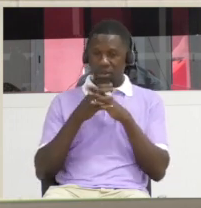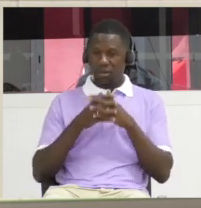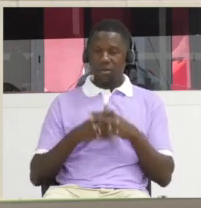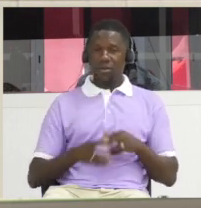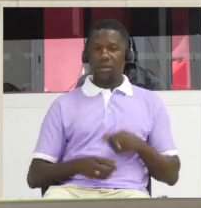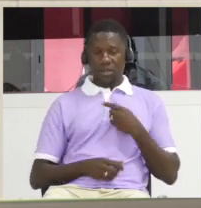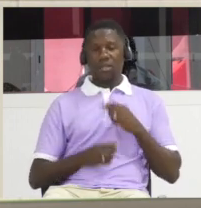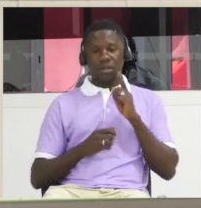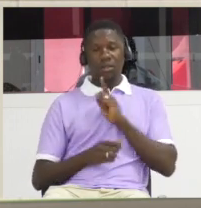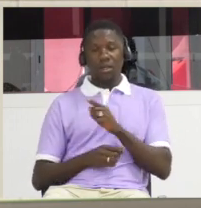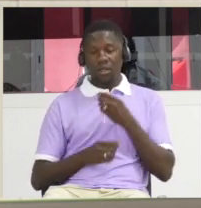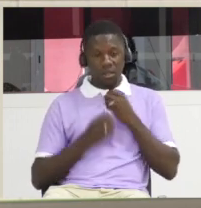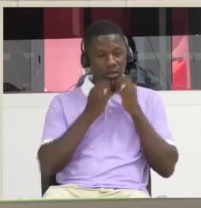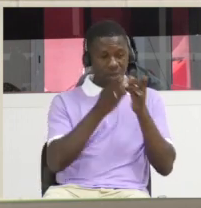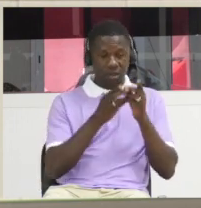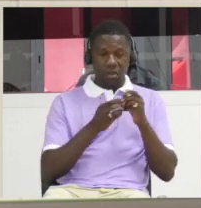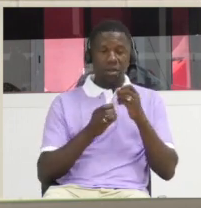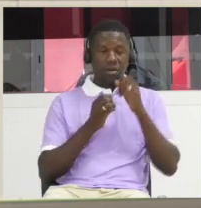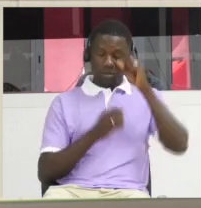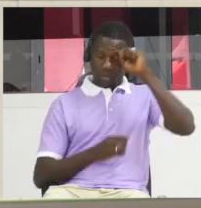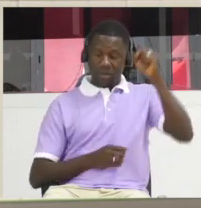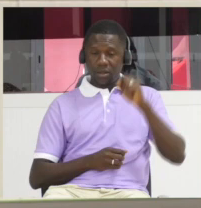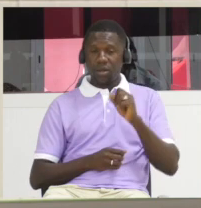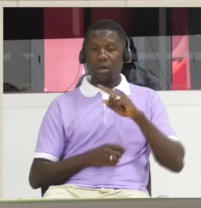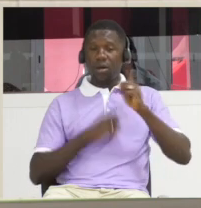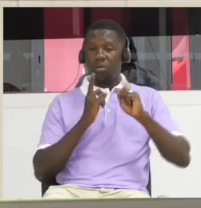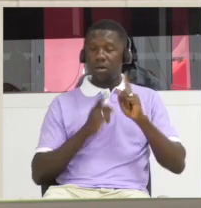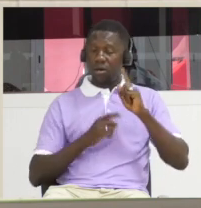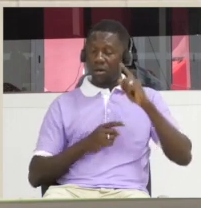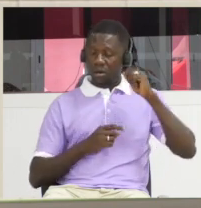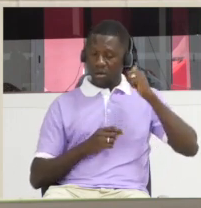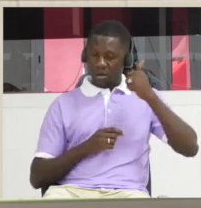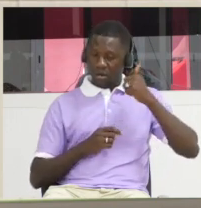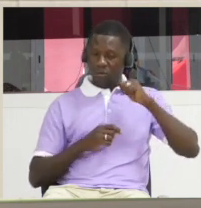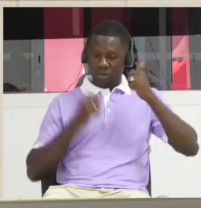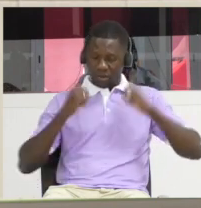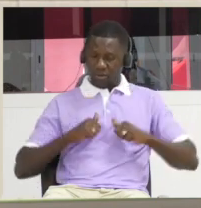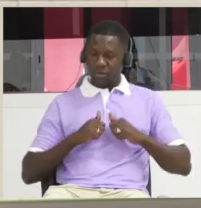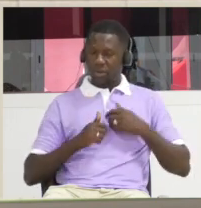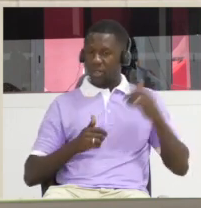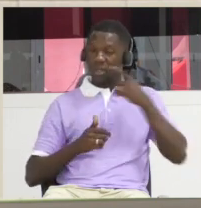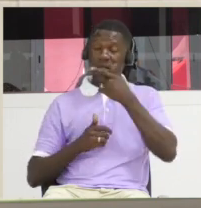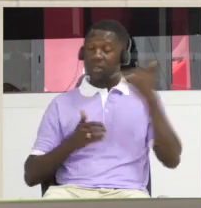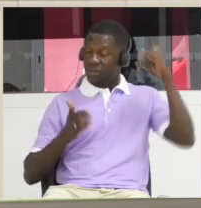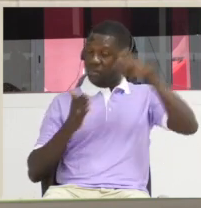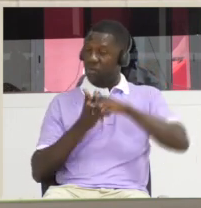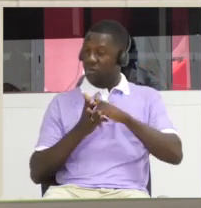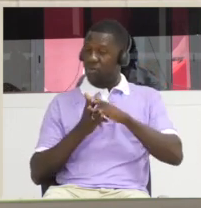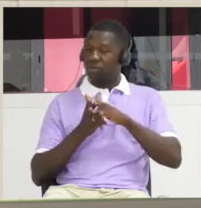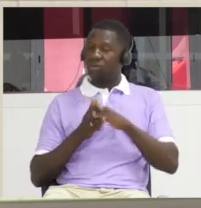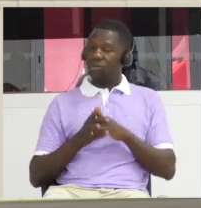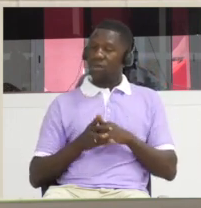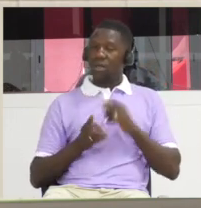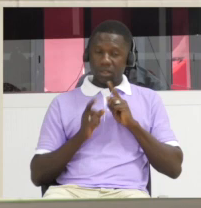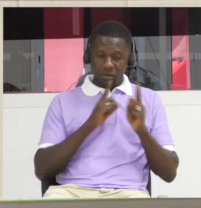Yeah, just briefed the president about what is happening in at Yindom Barracks, and discussed